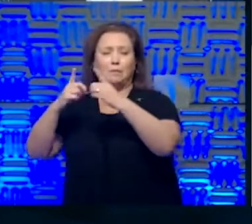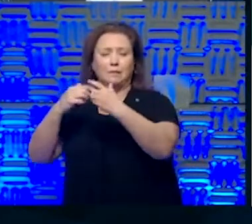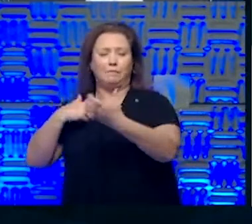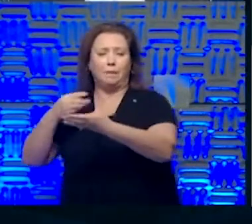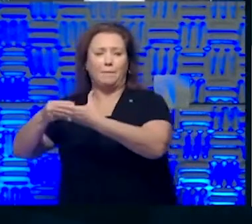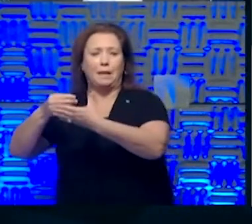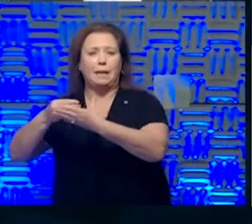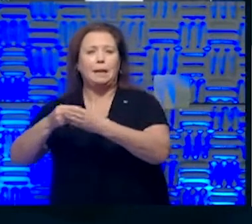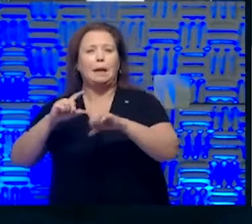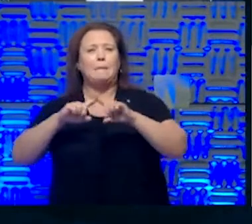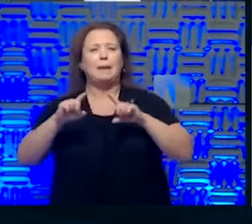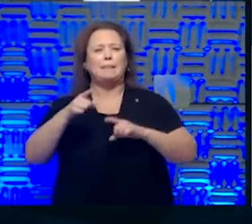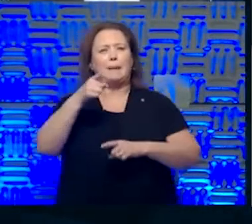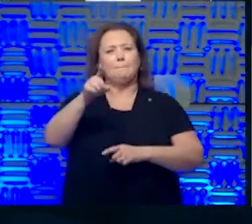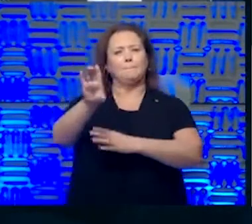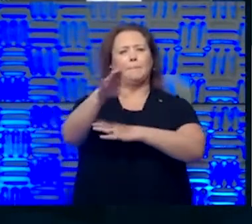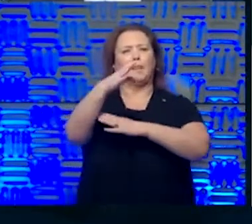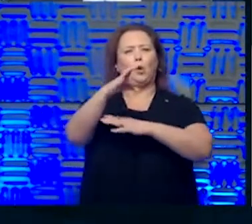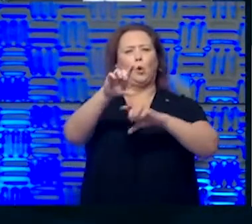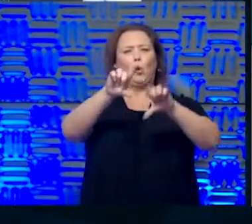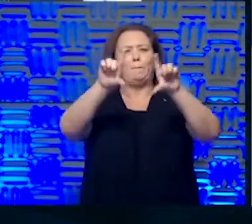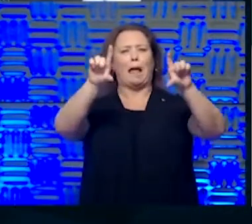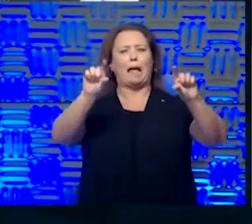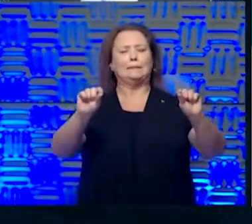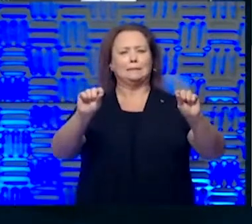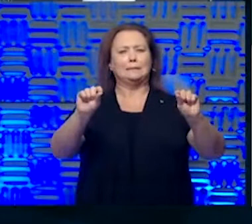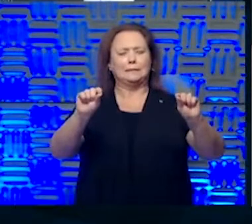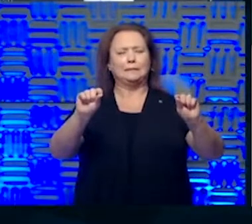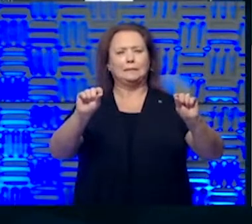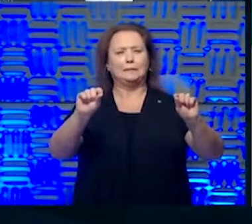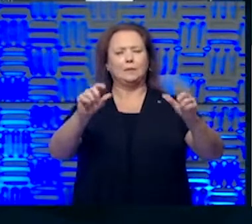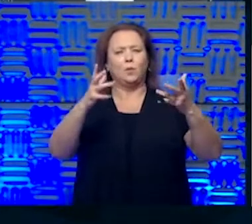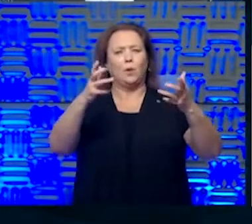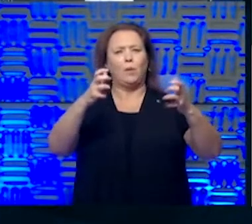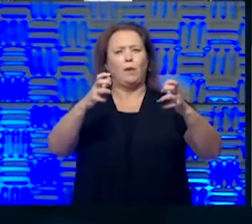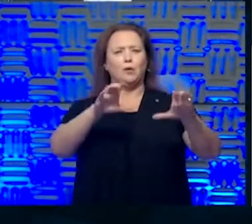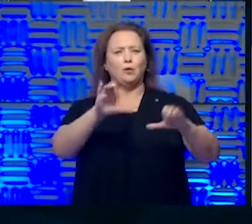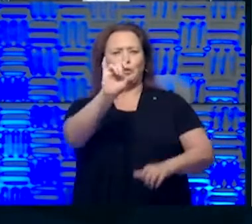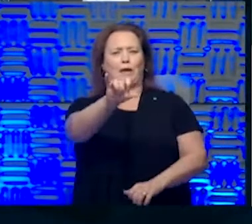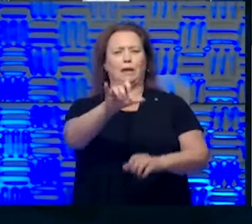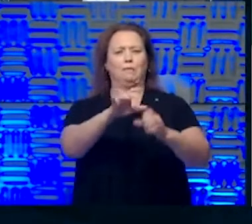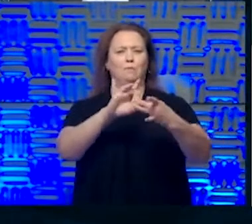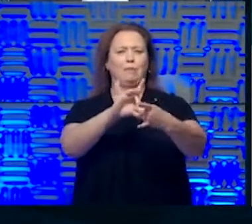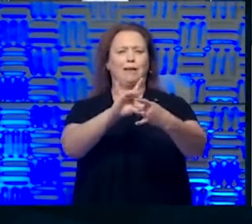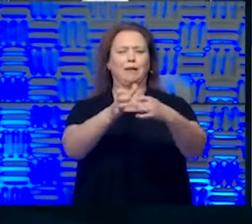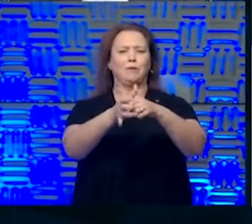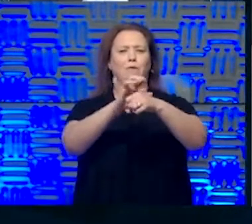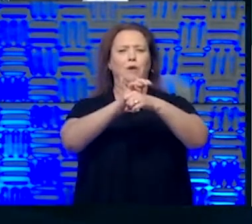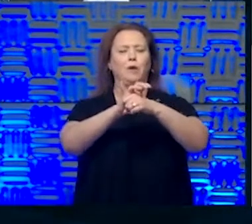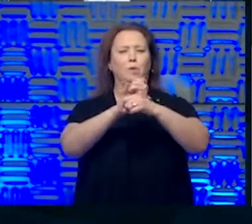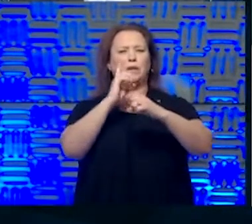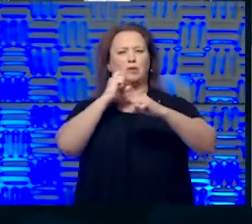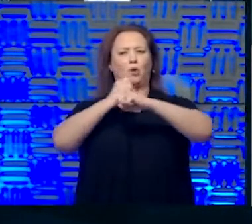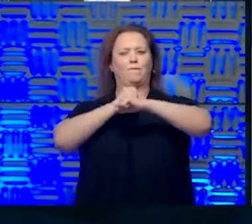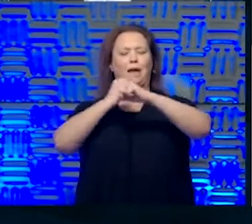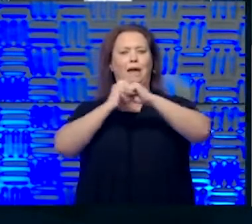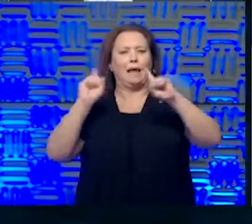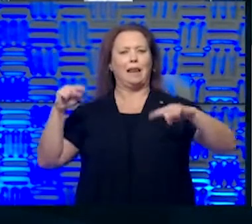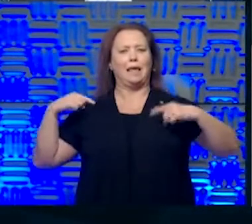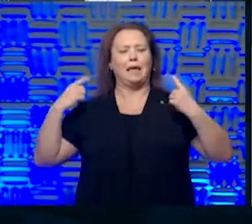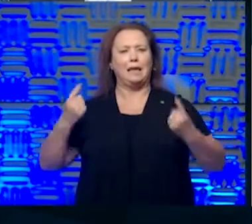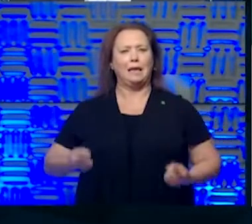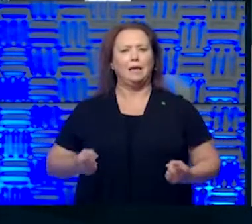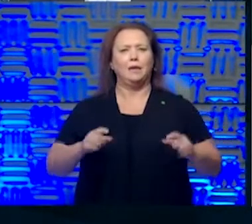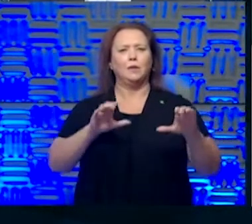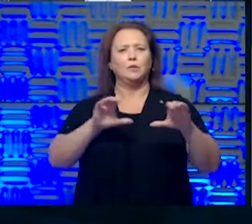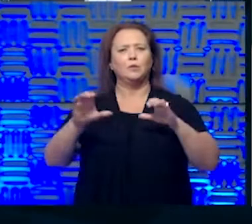do what the blue box is all about here in Wyandotte County with COVID. So we started sort of fighting early on to do